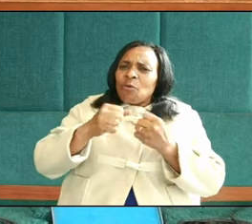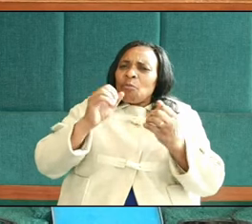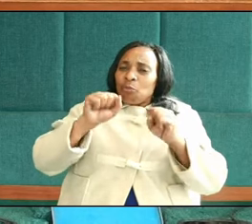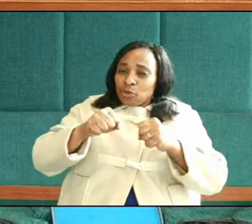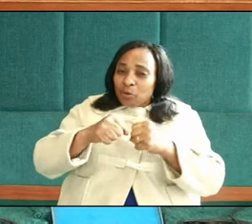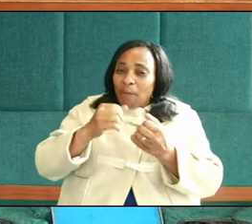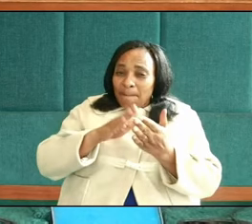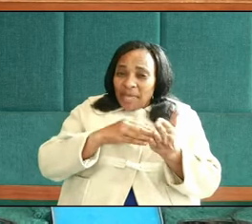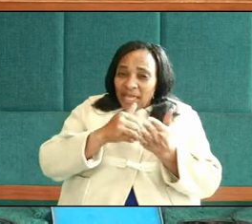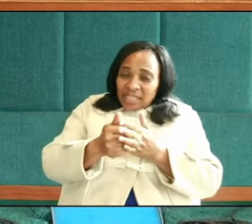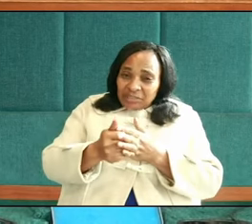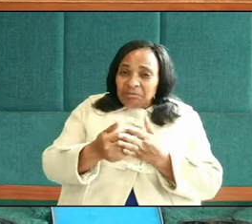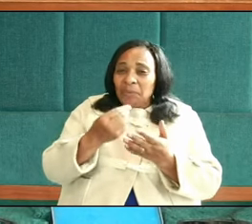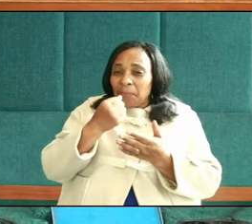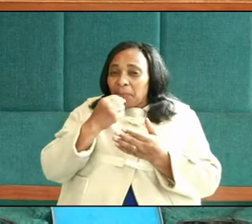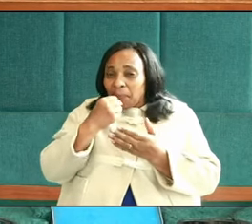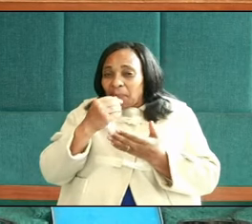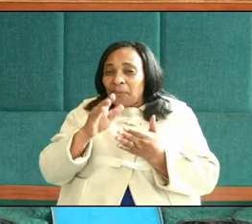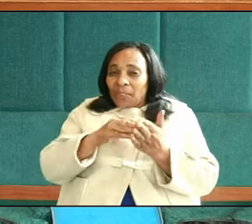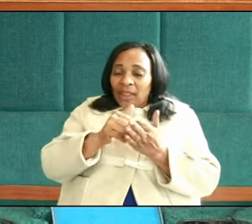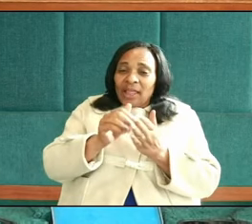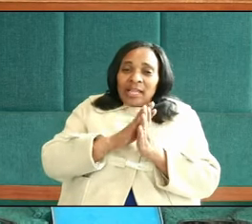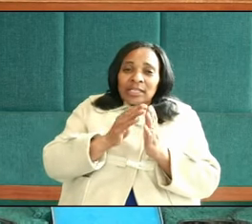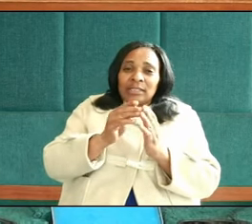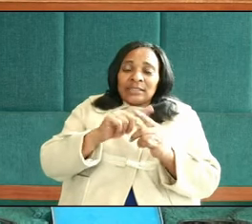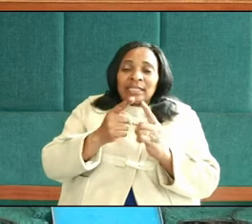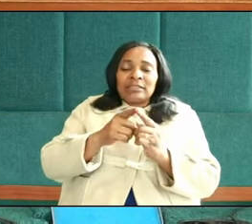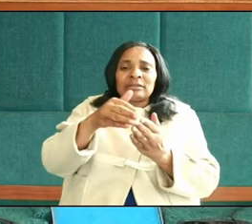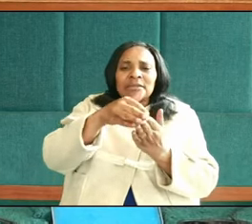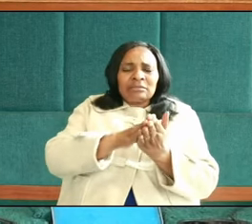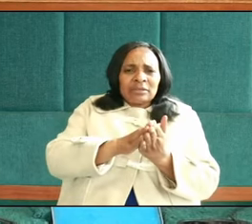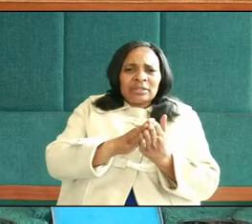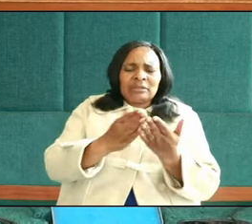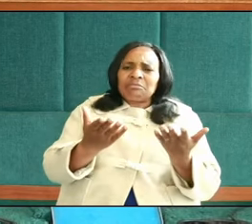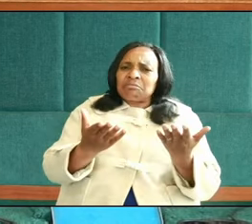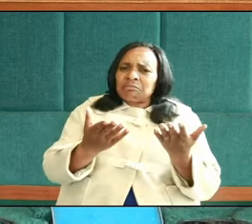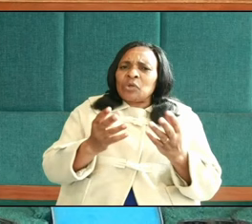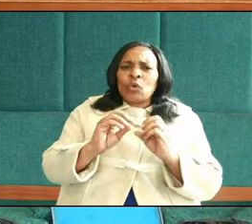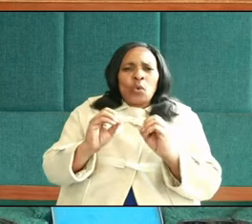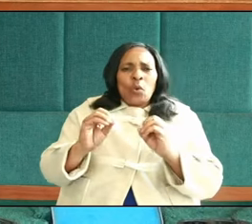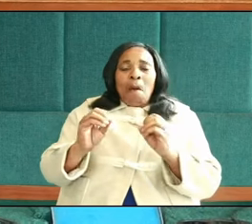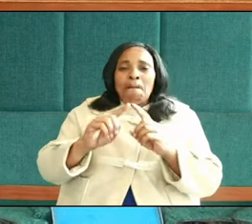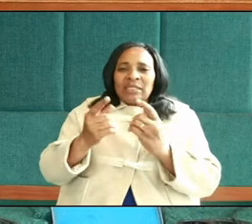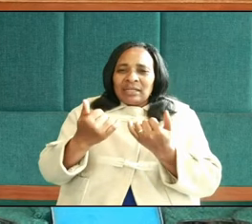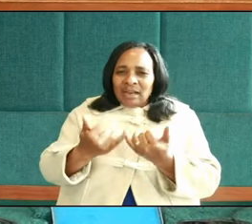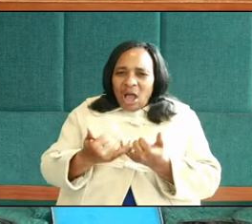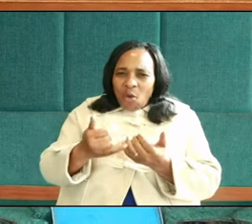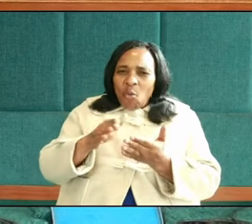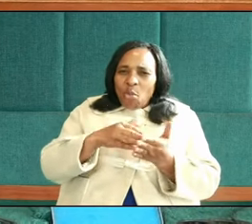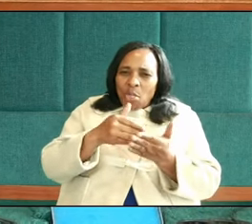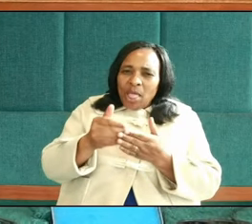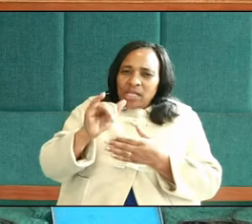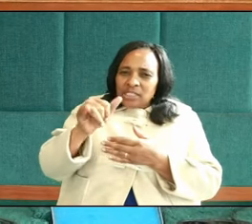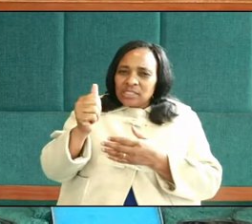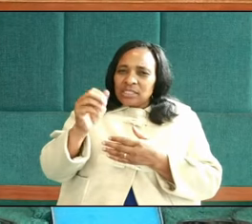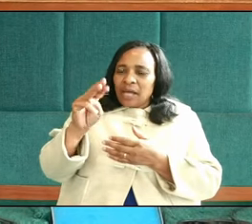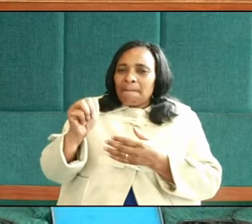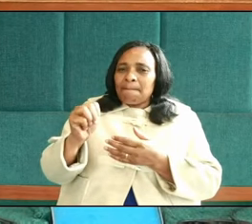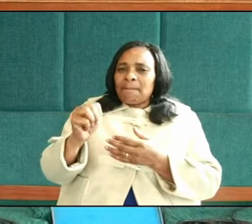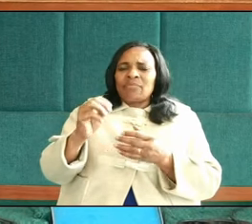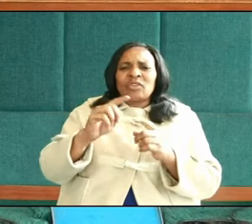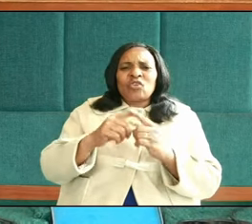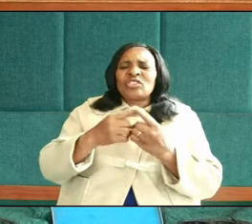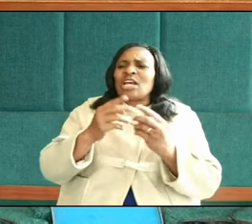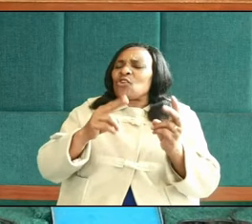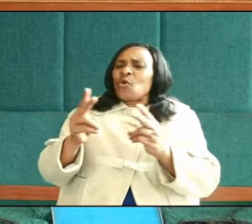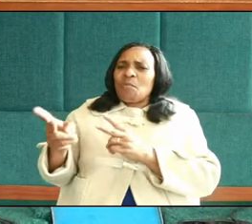jelly sandwich if I only had peanut butter? No. What if I only had jam and a knife? That will just be